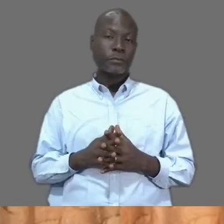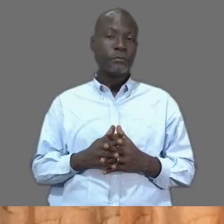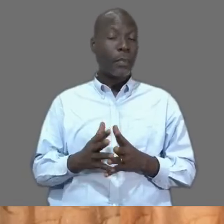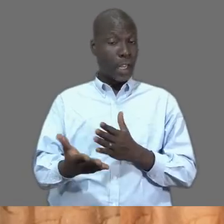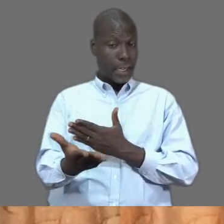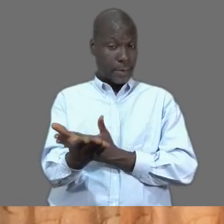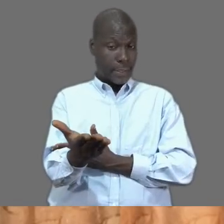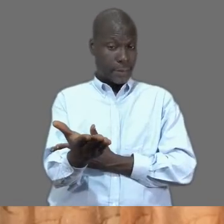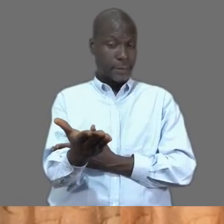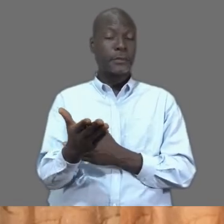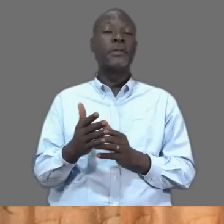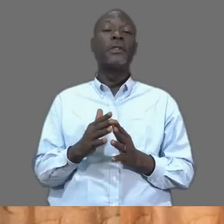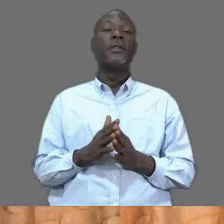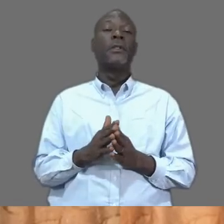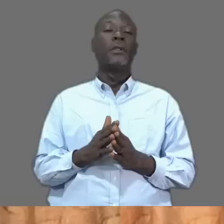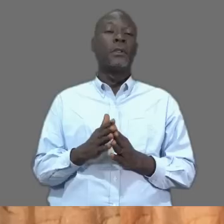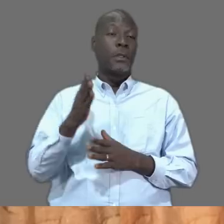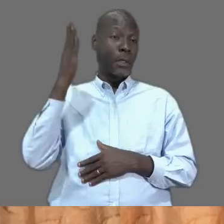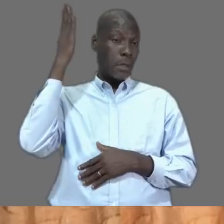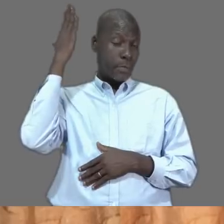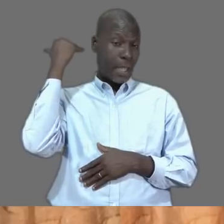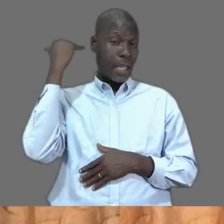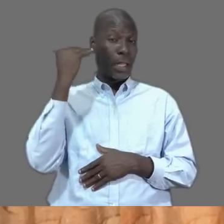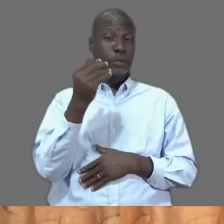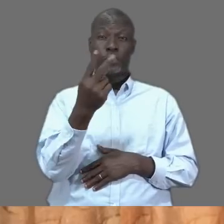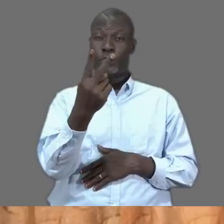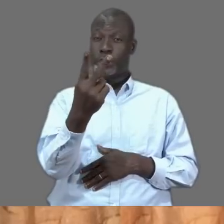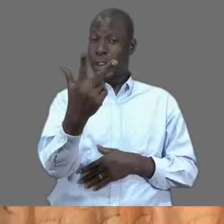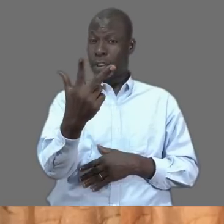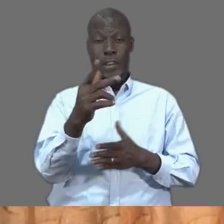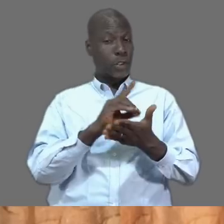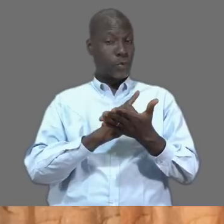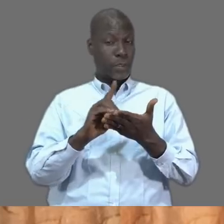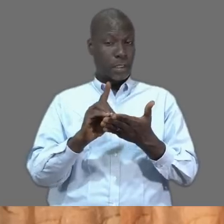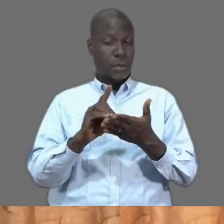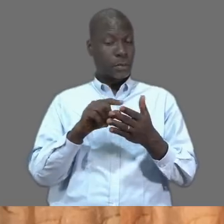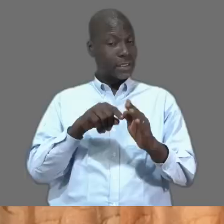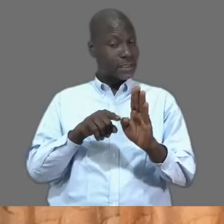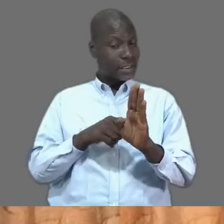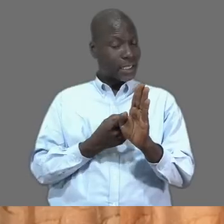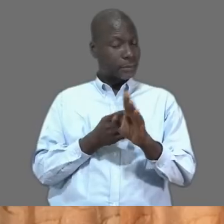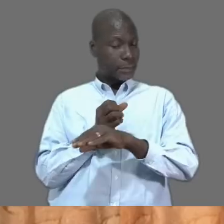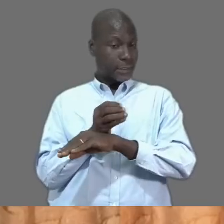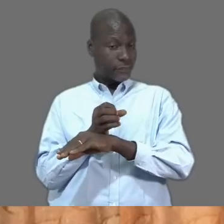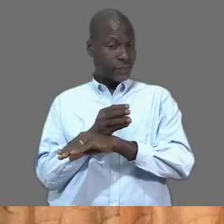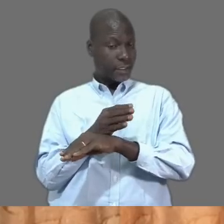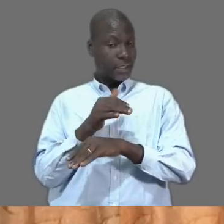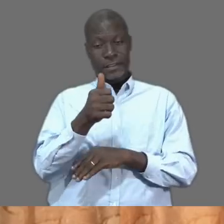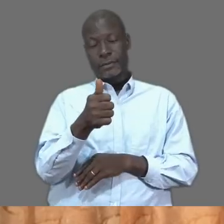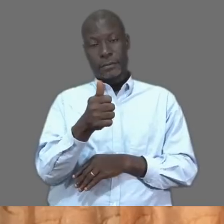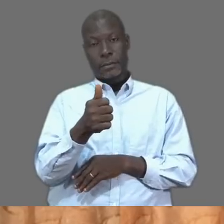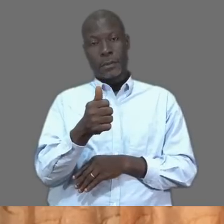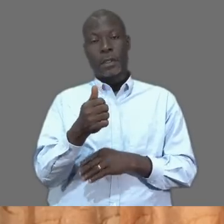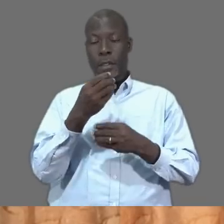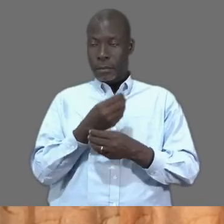enda no pay na wotwe me ensani me no ehye adisua bi ase na eyafutu sam ena me